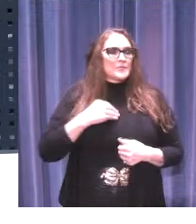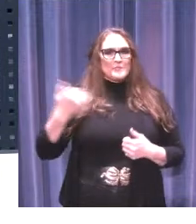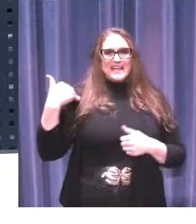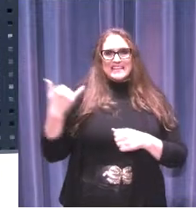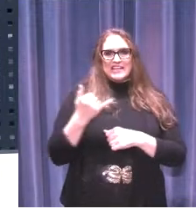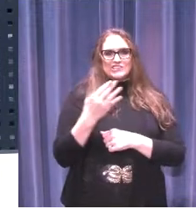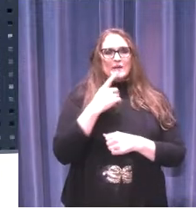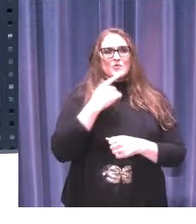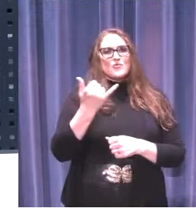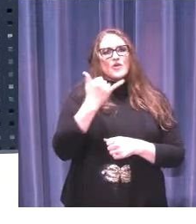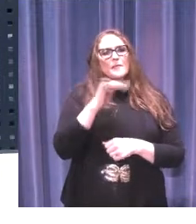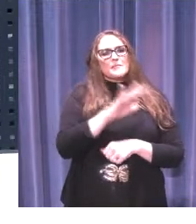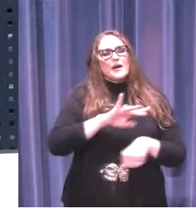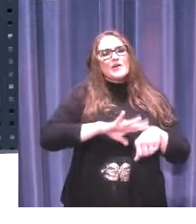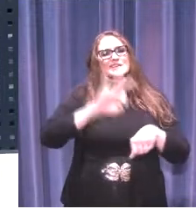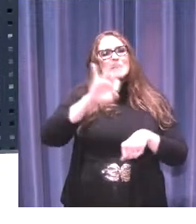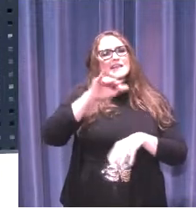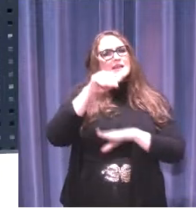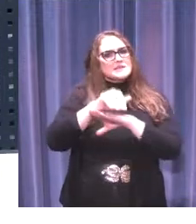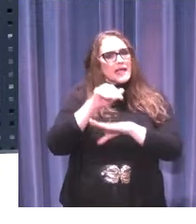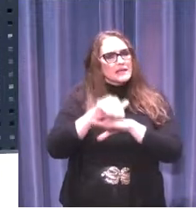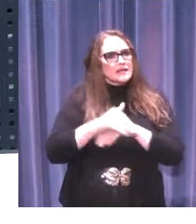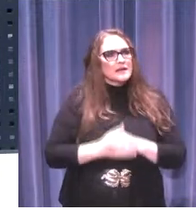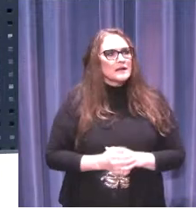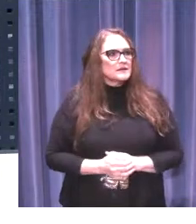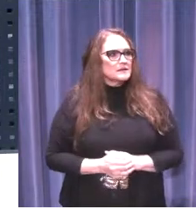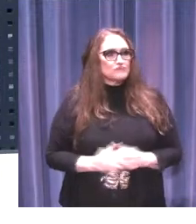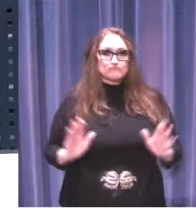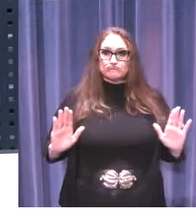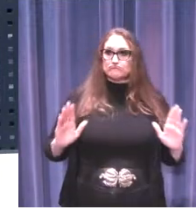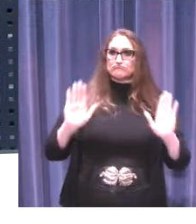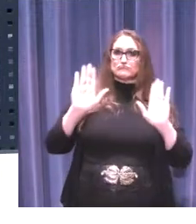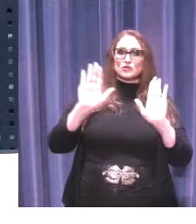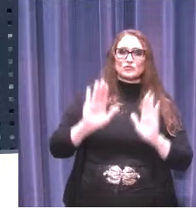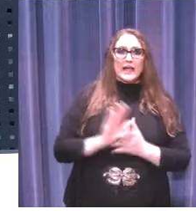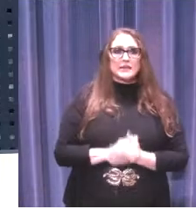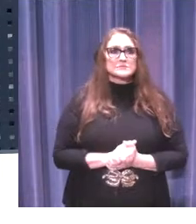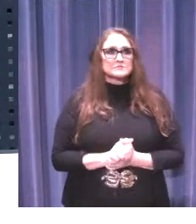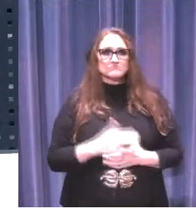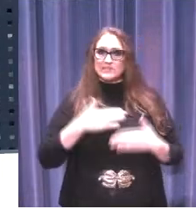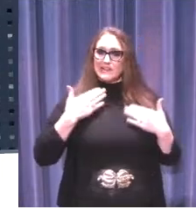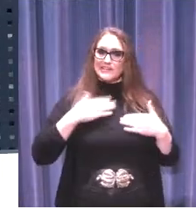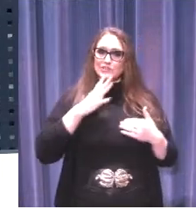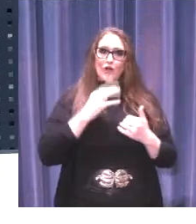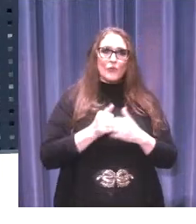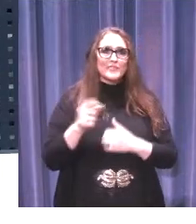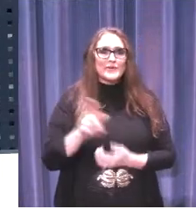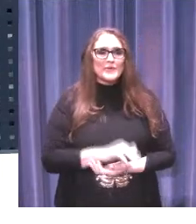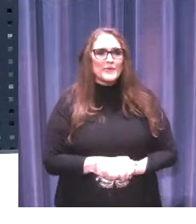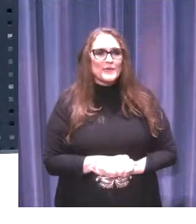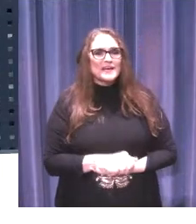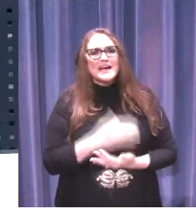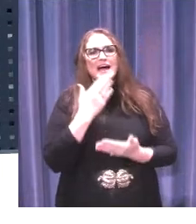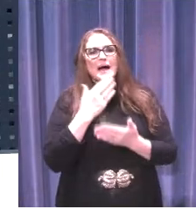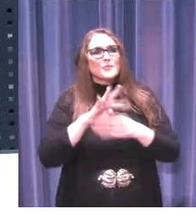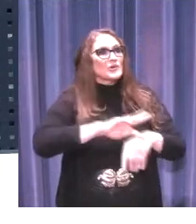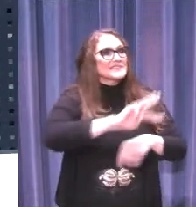that called me at about 9 o'clock at night. Great, glad to talk with you. I'm